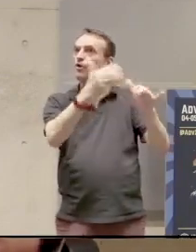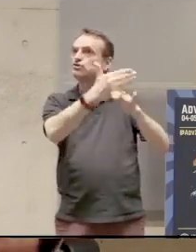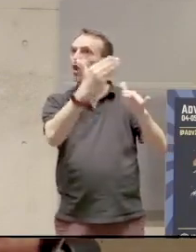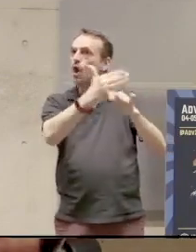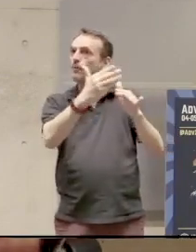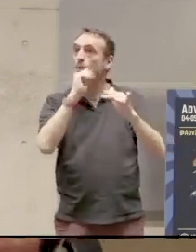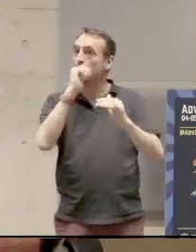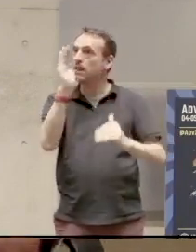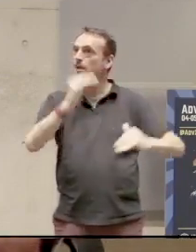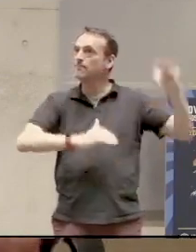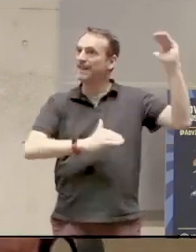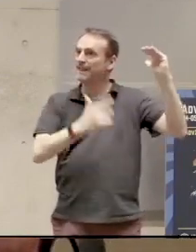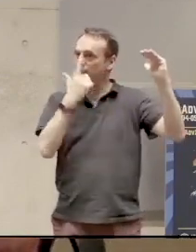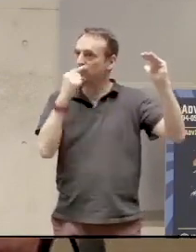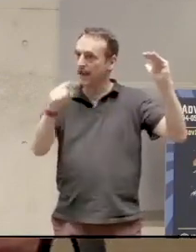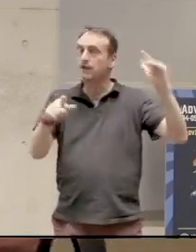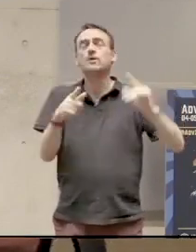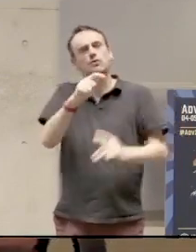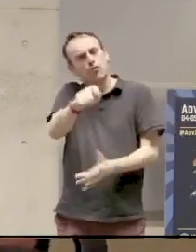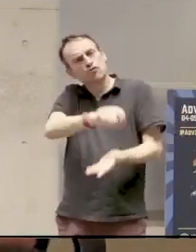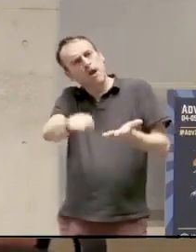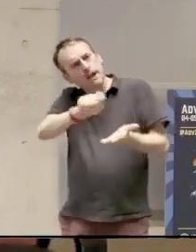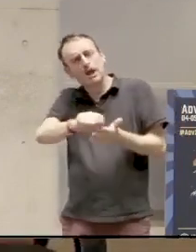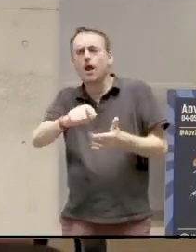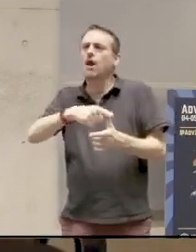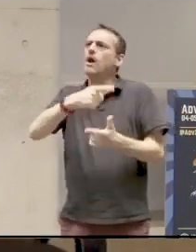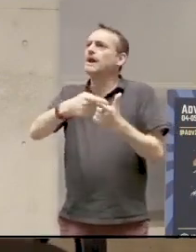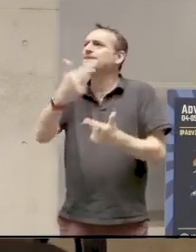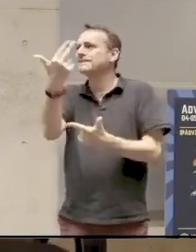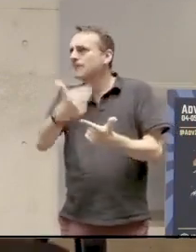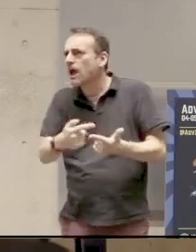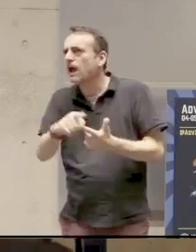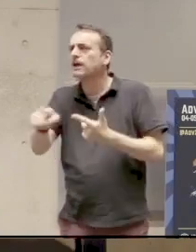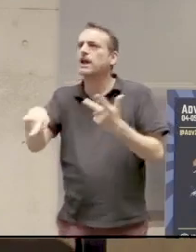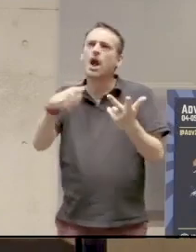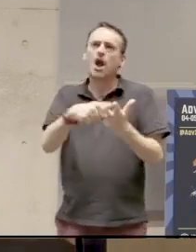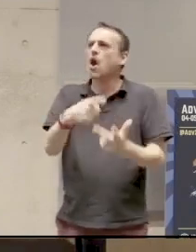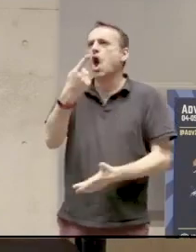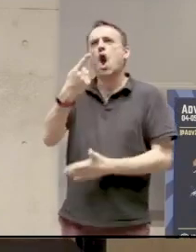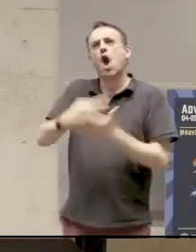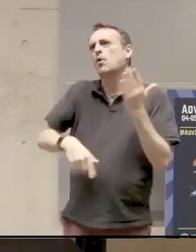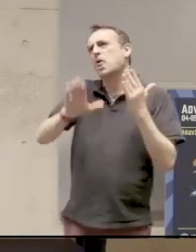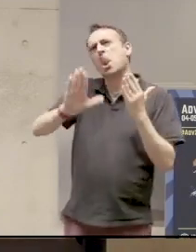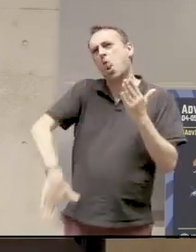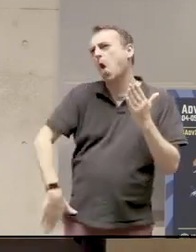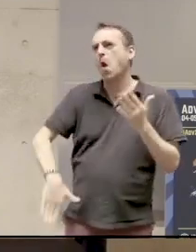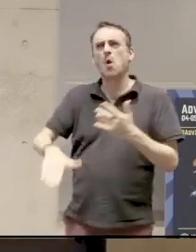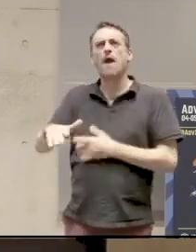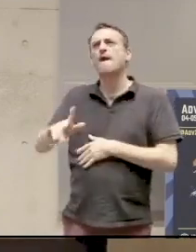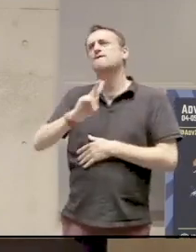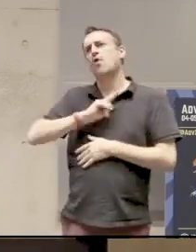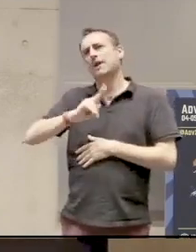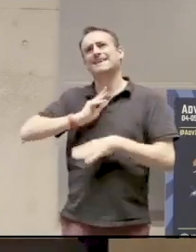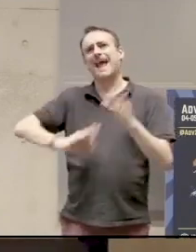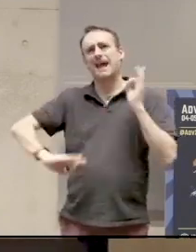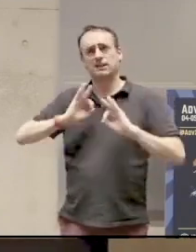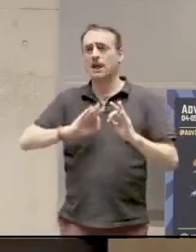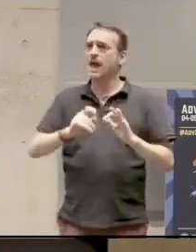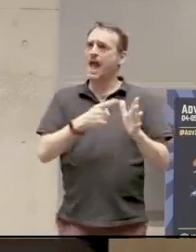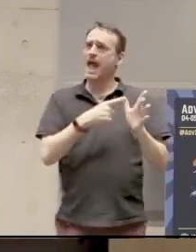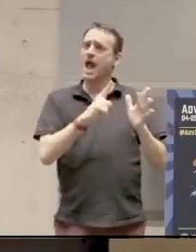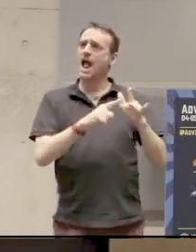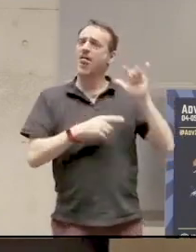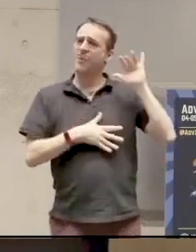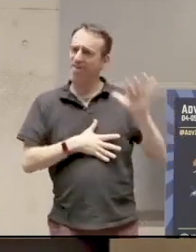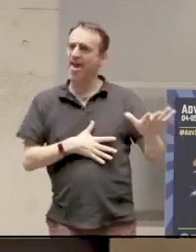can. Whether you're a writer, a designer, a poxy voice actor or actress, like AI is there. But